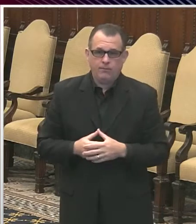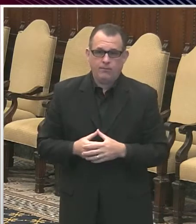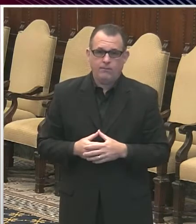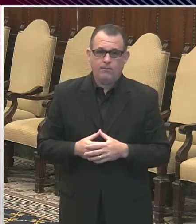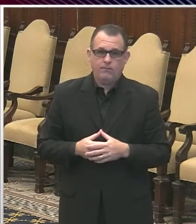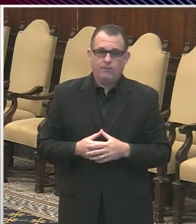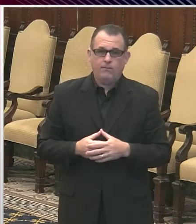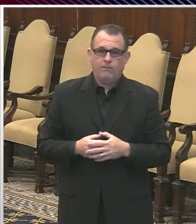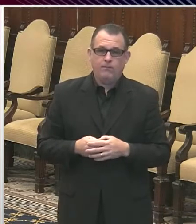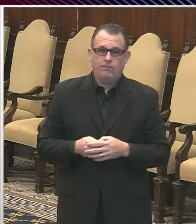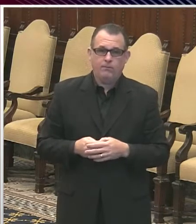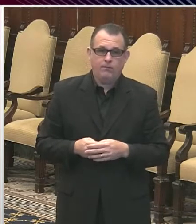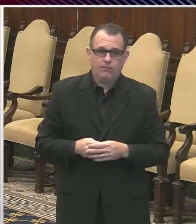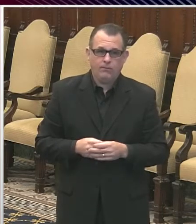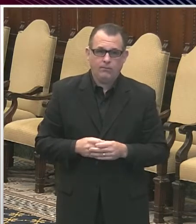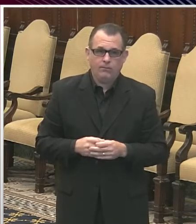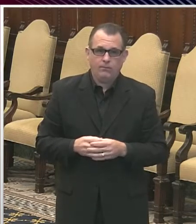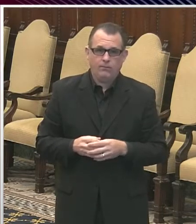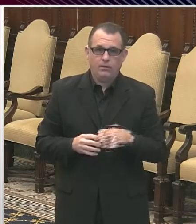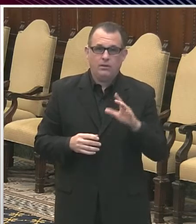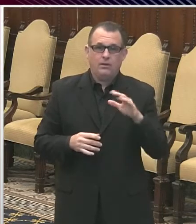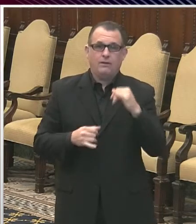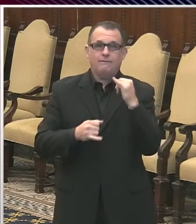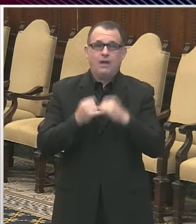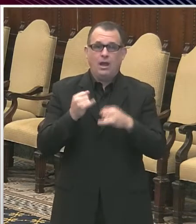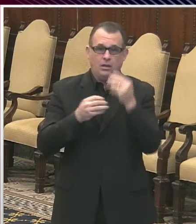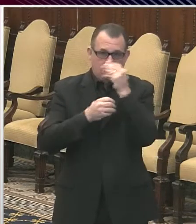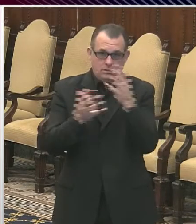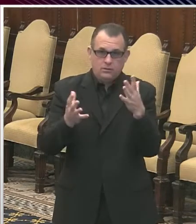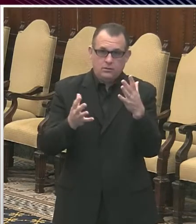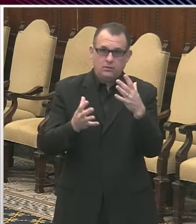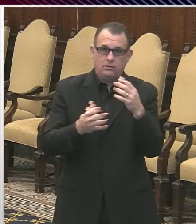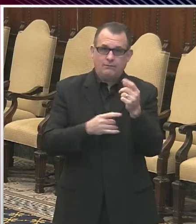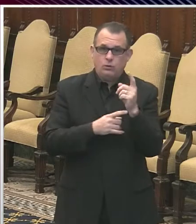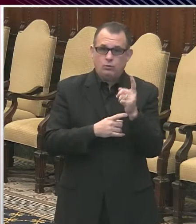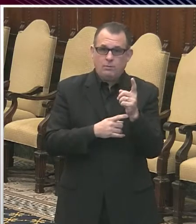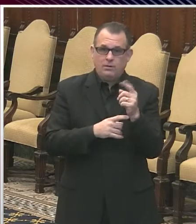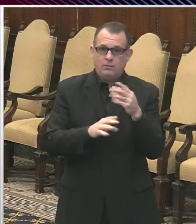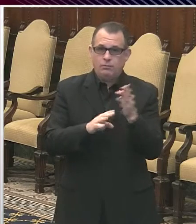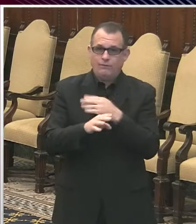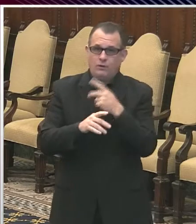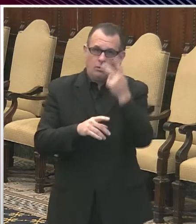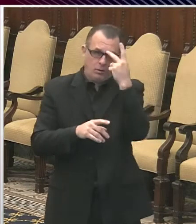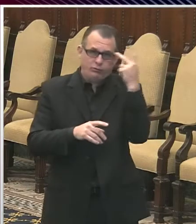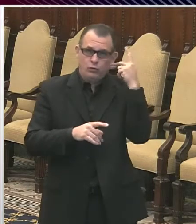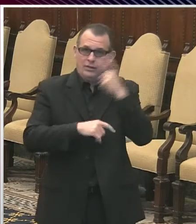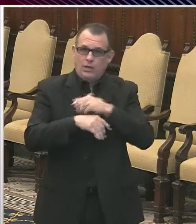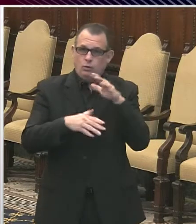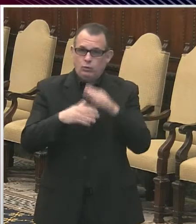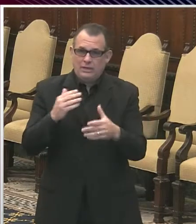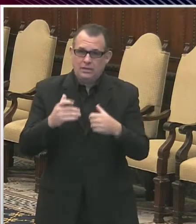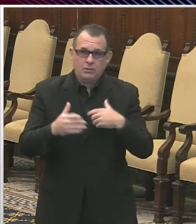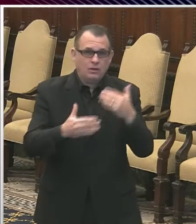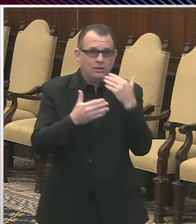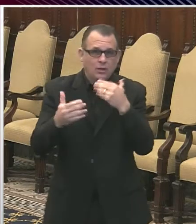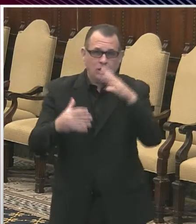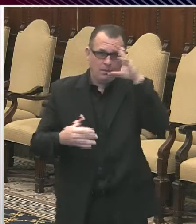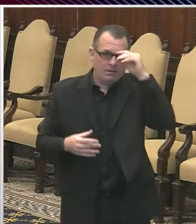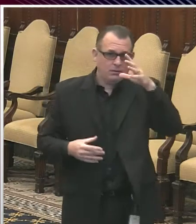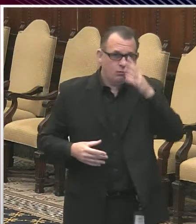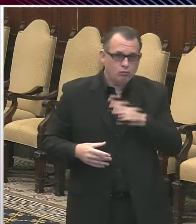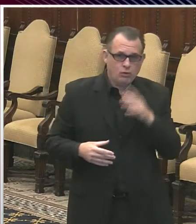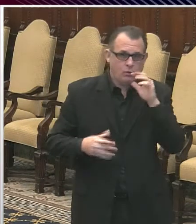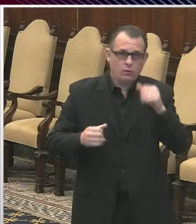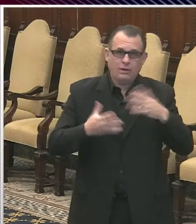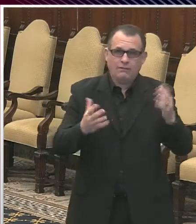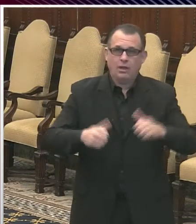paimmigrant.org. Finally, today, I want to take a minute in advance of Memorial Day to thank all the men and women who gave their lives while serving